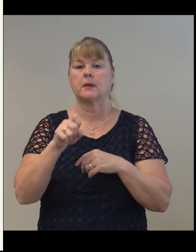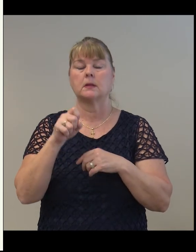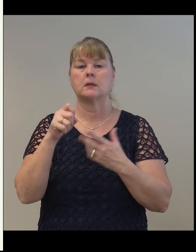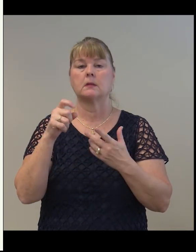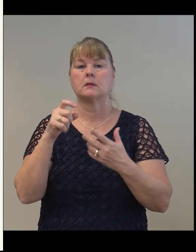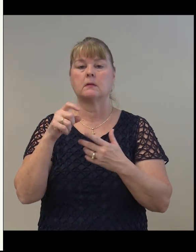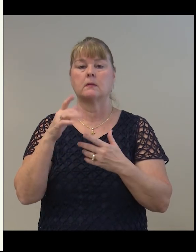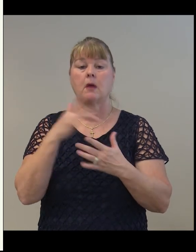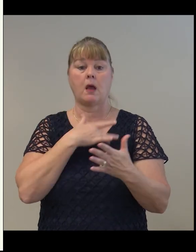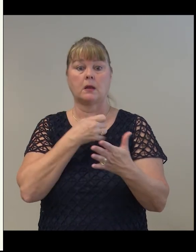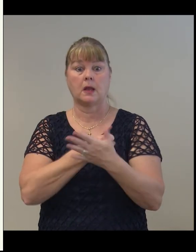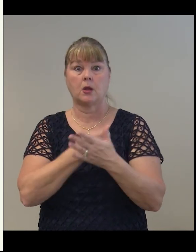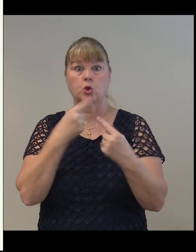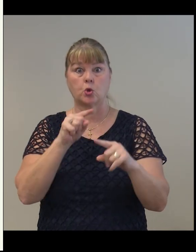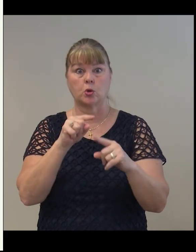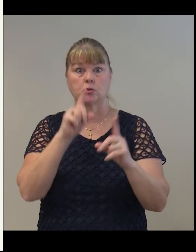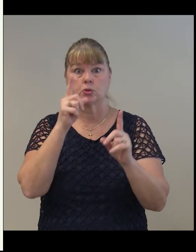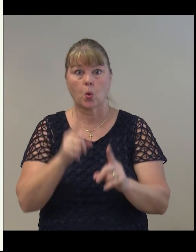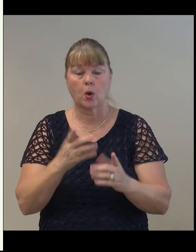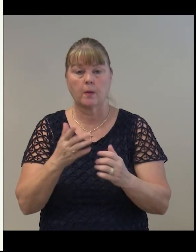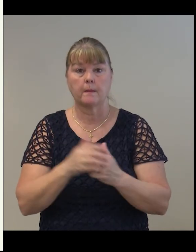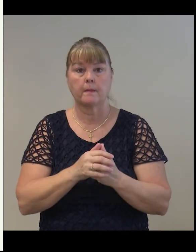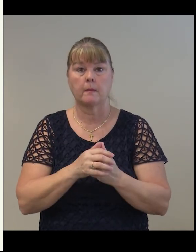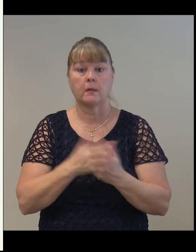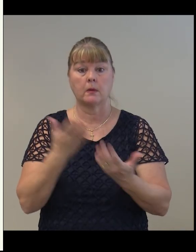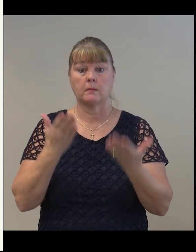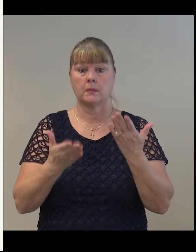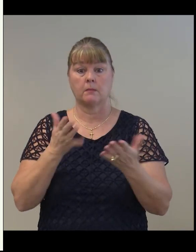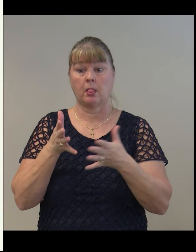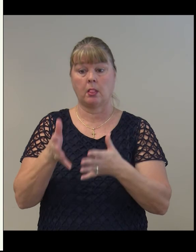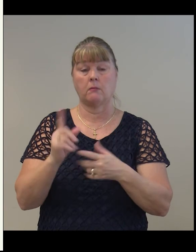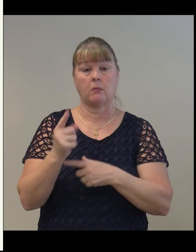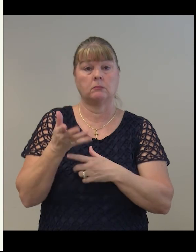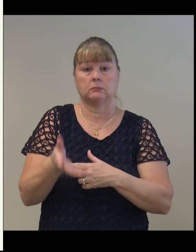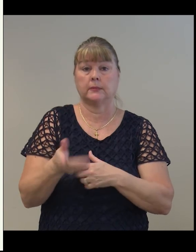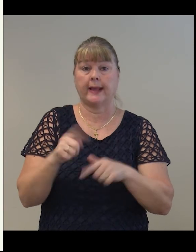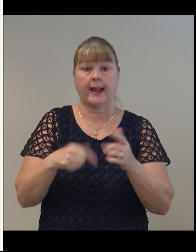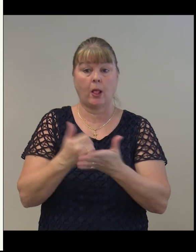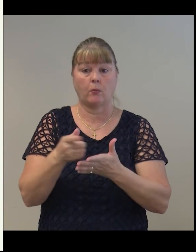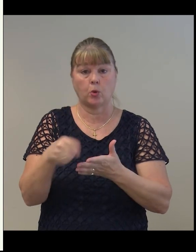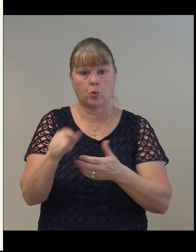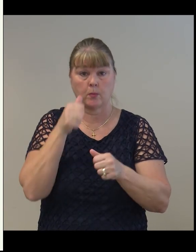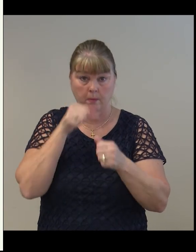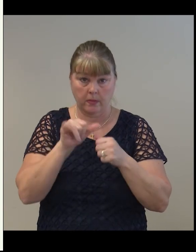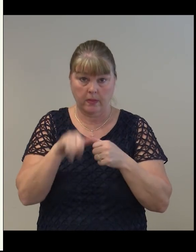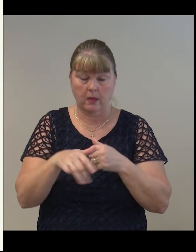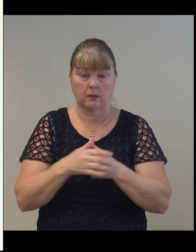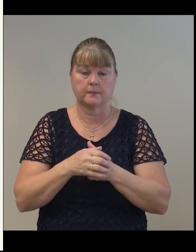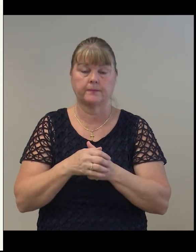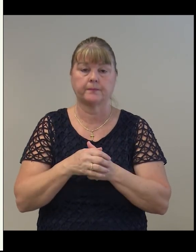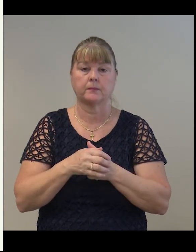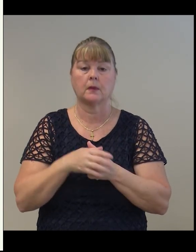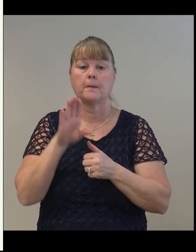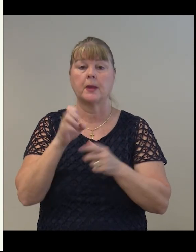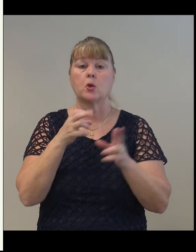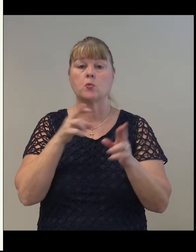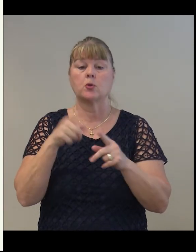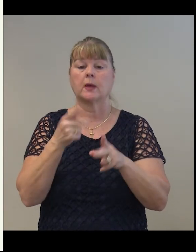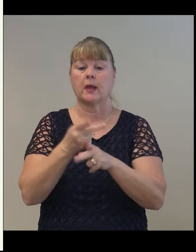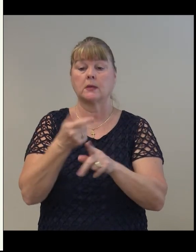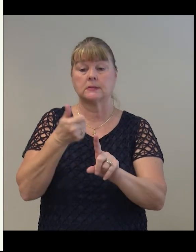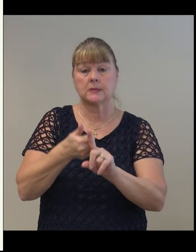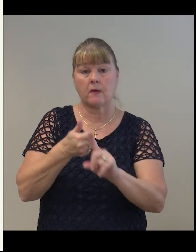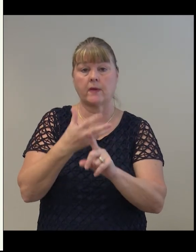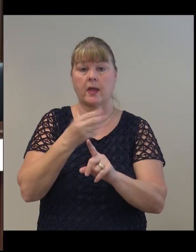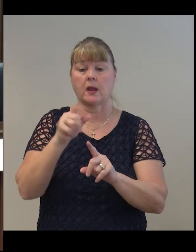were to fall, if you were to have a heart attack in the height of a storm, you may be on your own. So keep that in mind. Be ready to